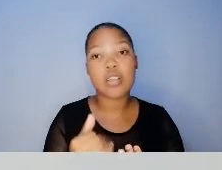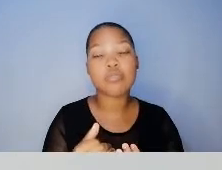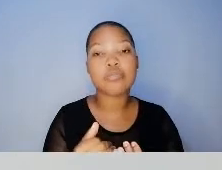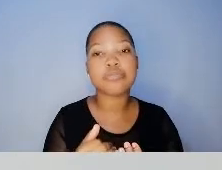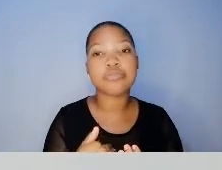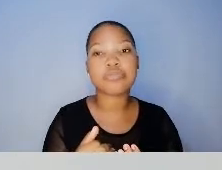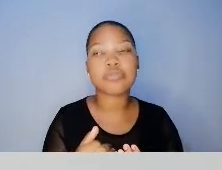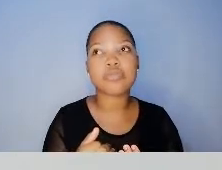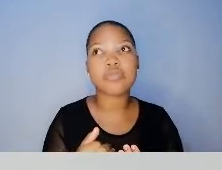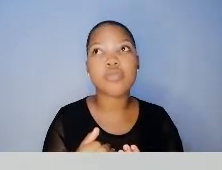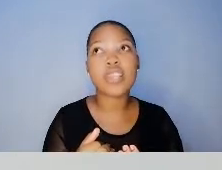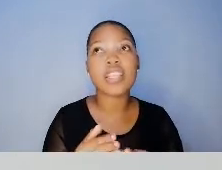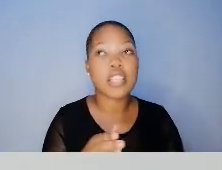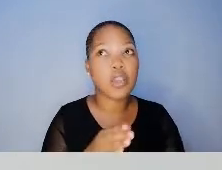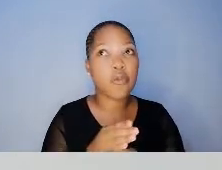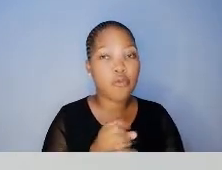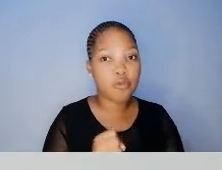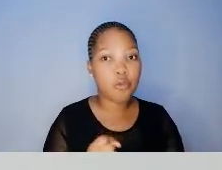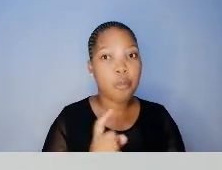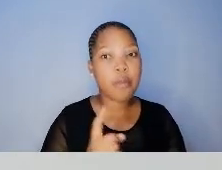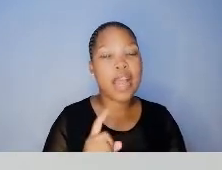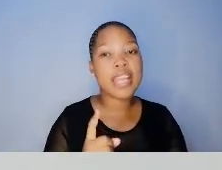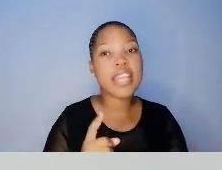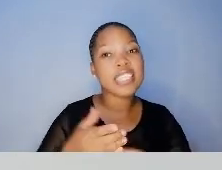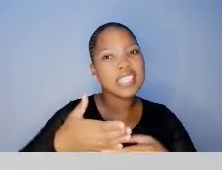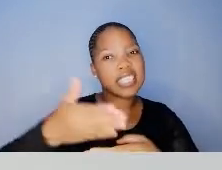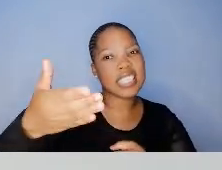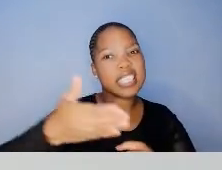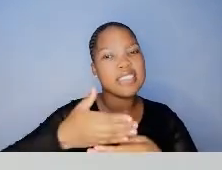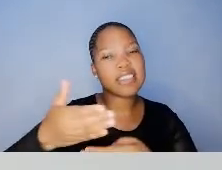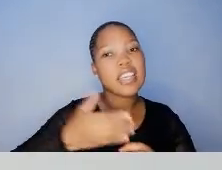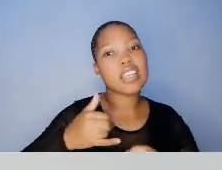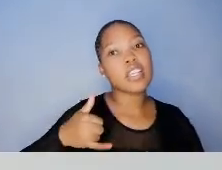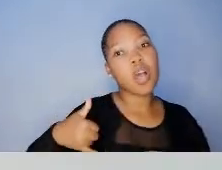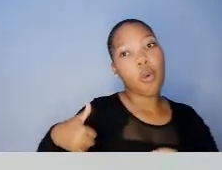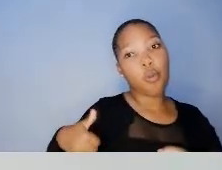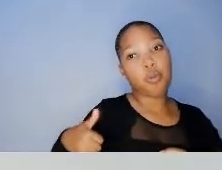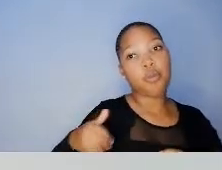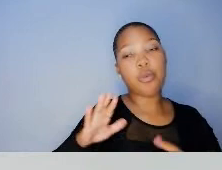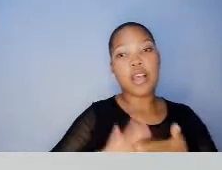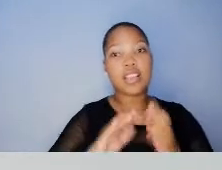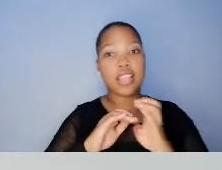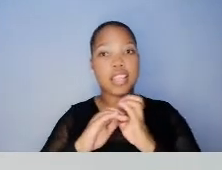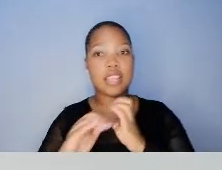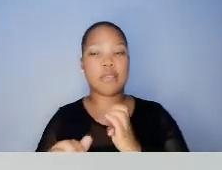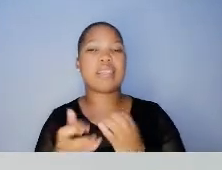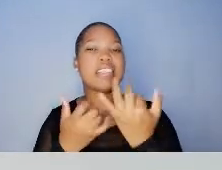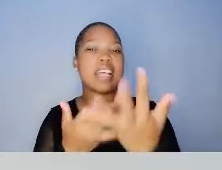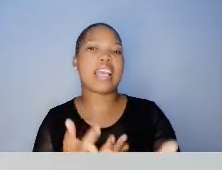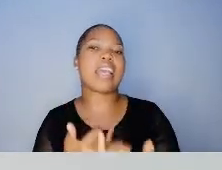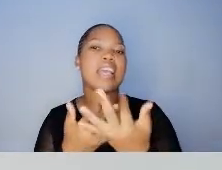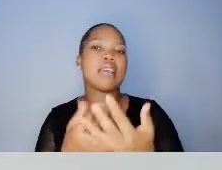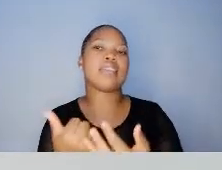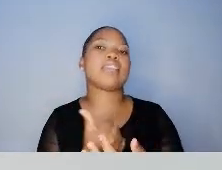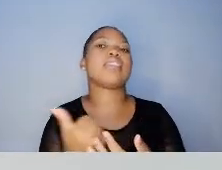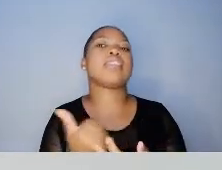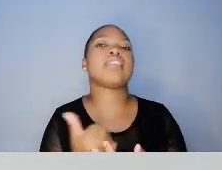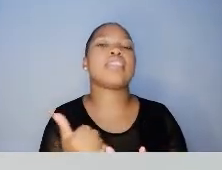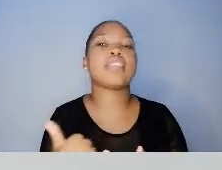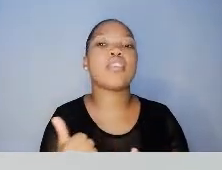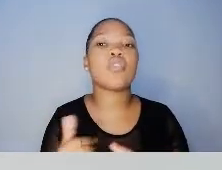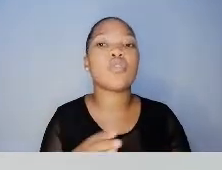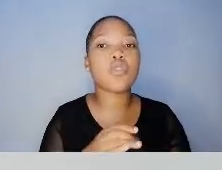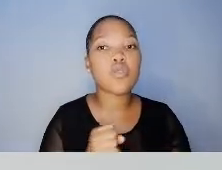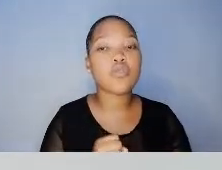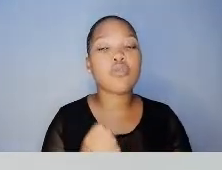it's a soft copy certificate with me, and then I have I am still waiting for the other one. We were